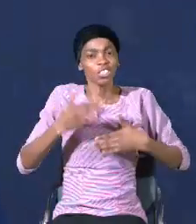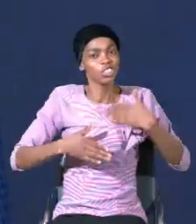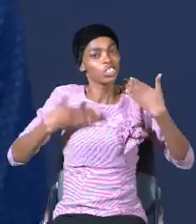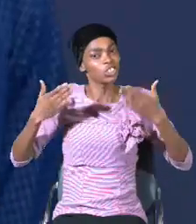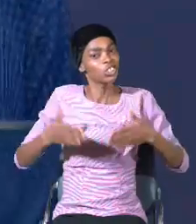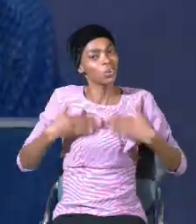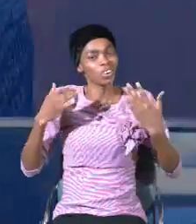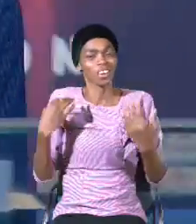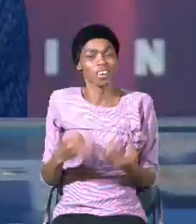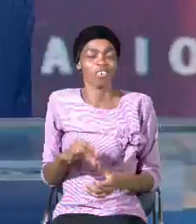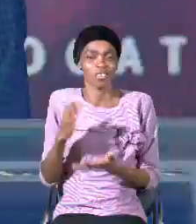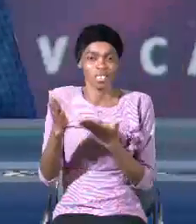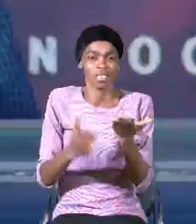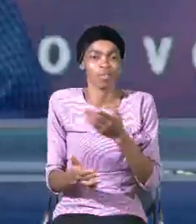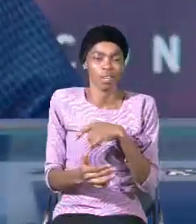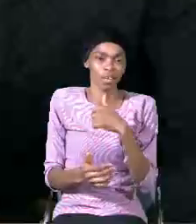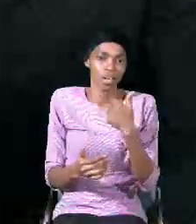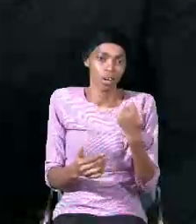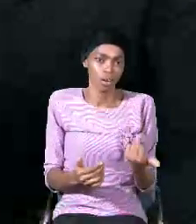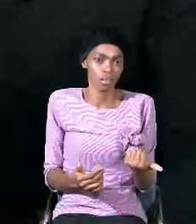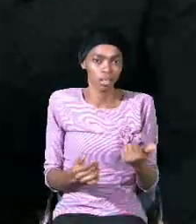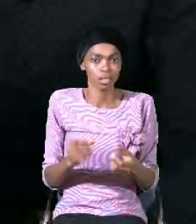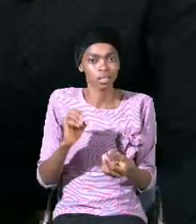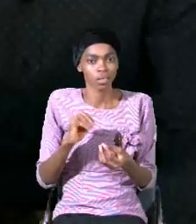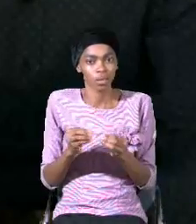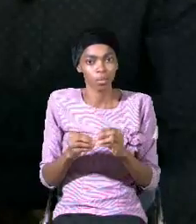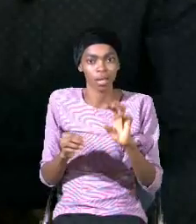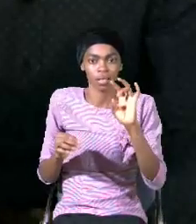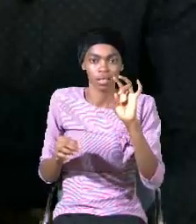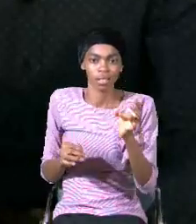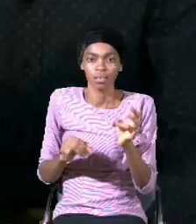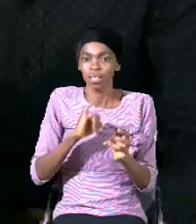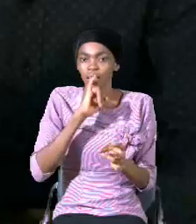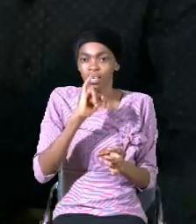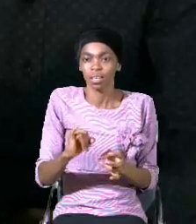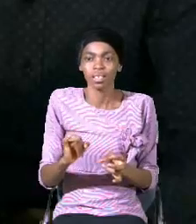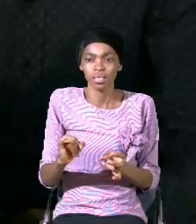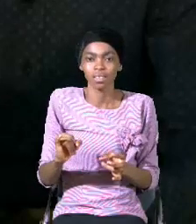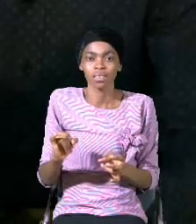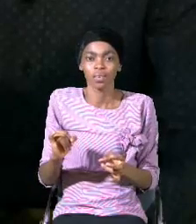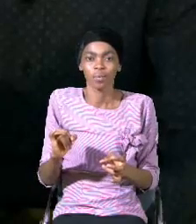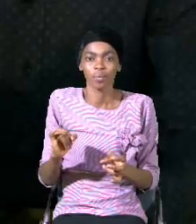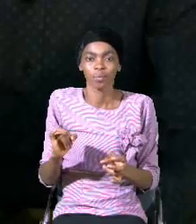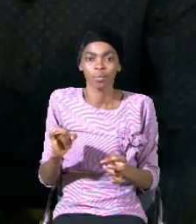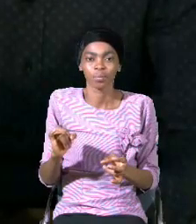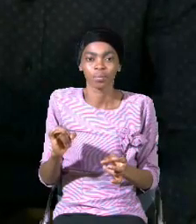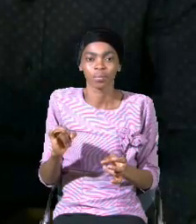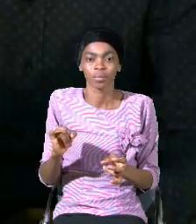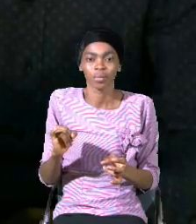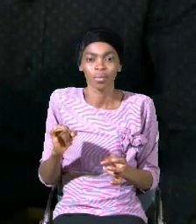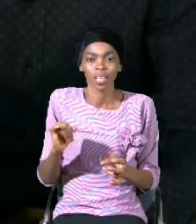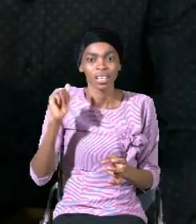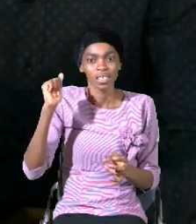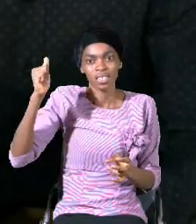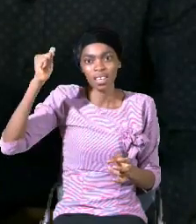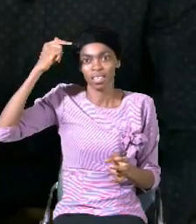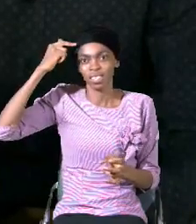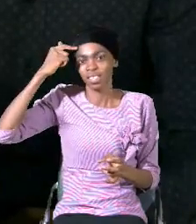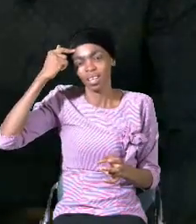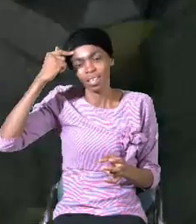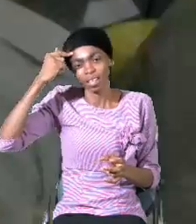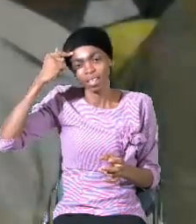Number seven is sensuality without sensibleness. Sensibleness. There are people that live